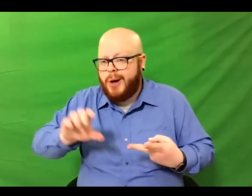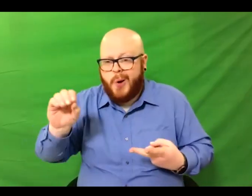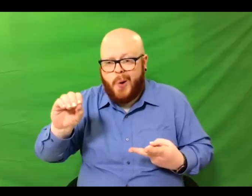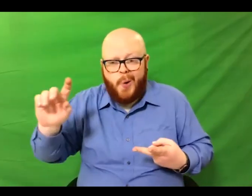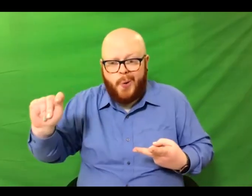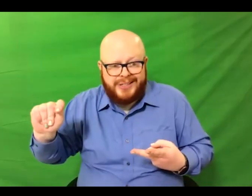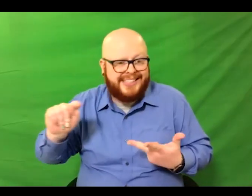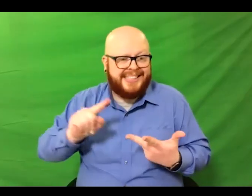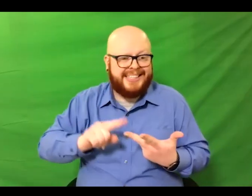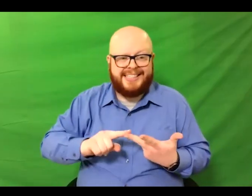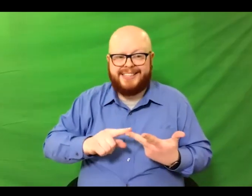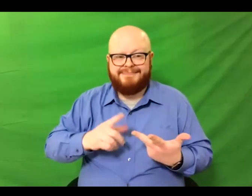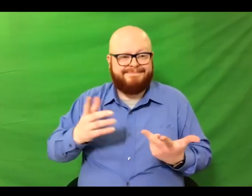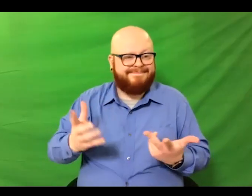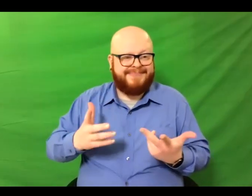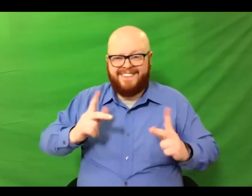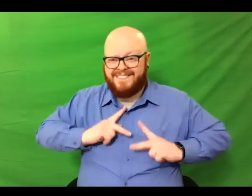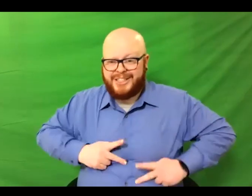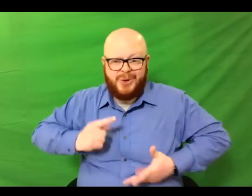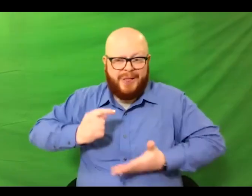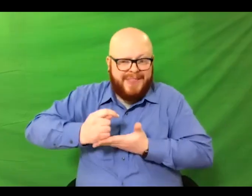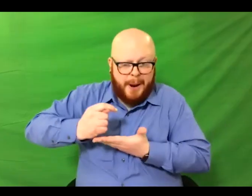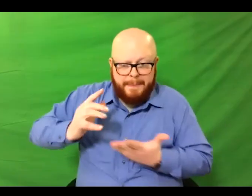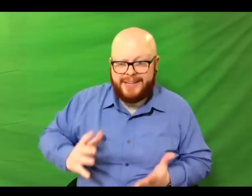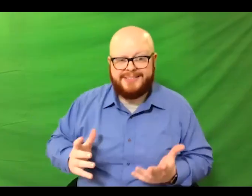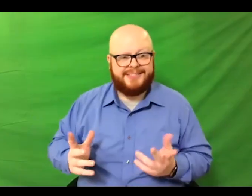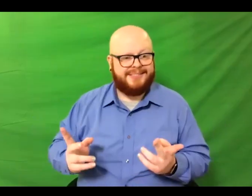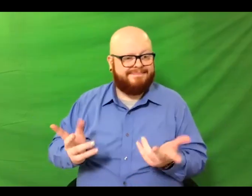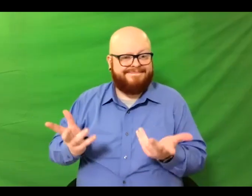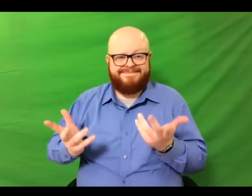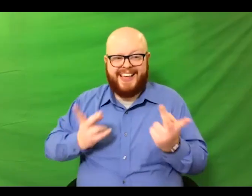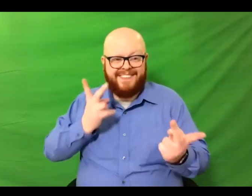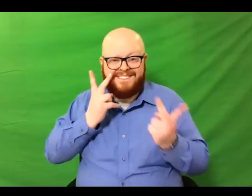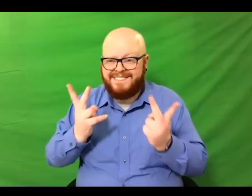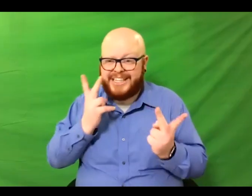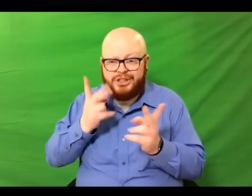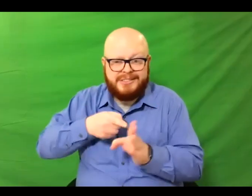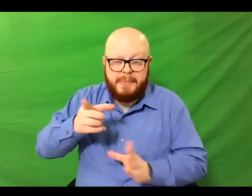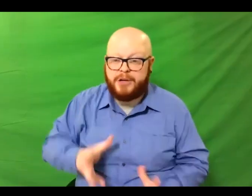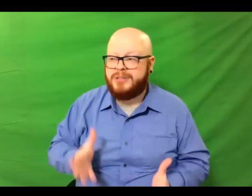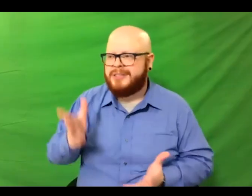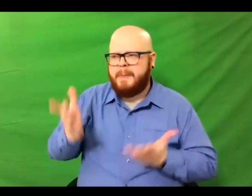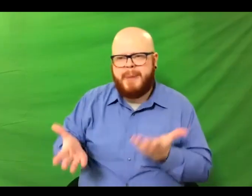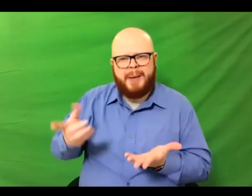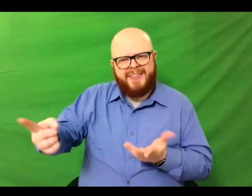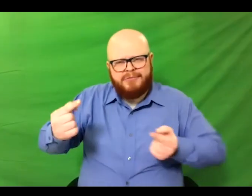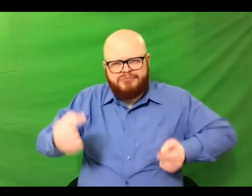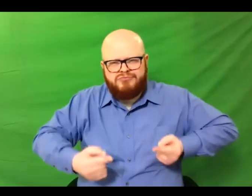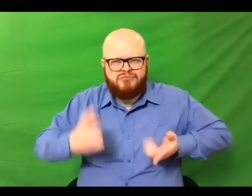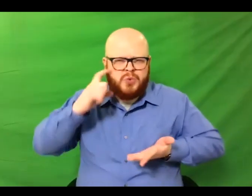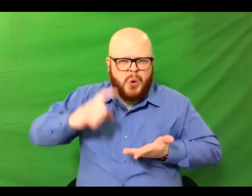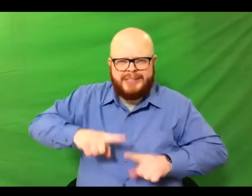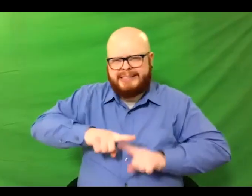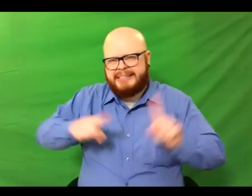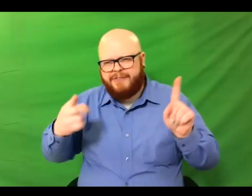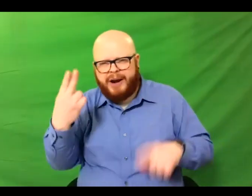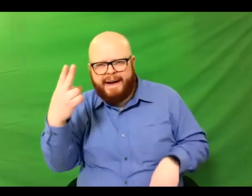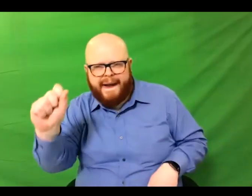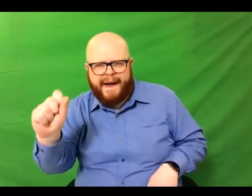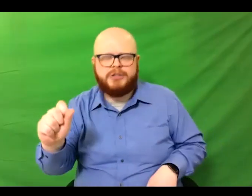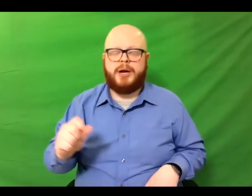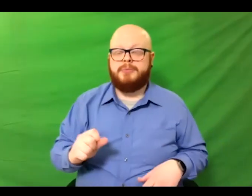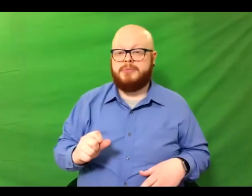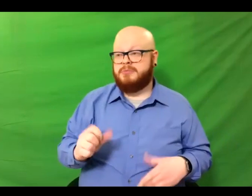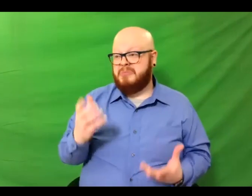vision specialist. Are you having trouble seeing the difference between the hand shapes? And if it is a fine motor